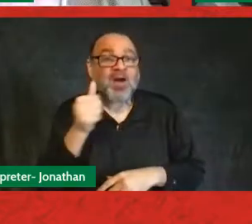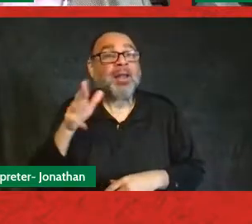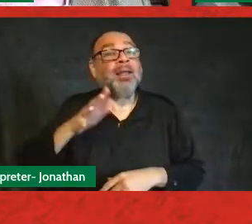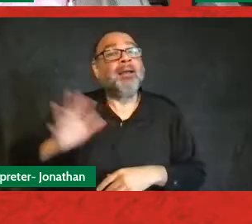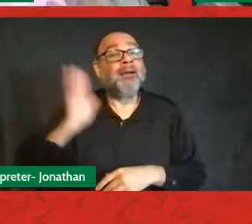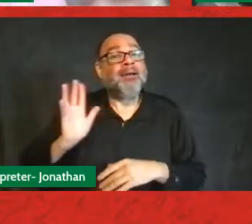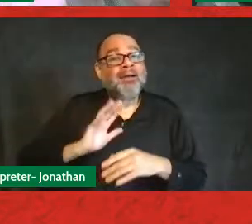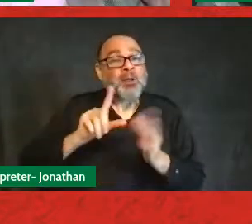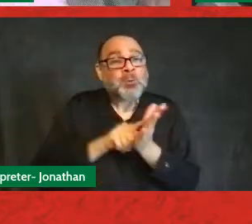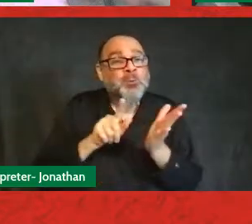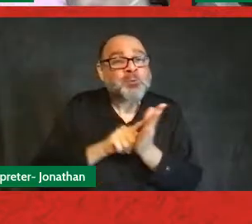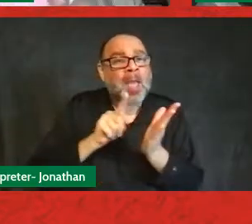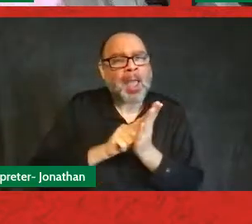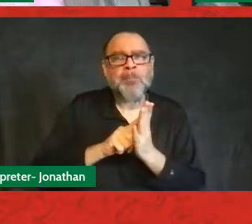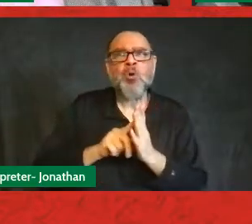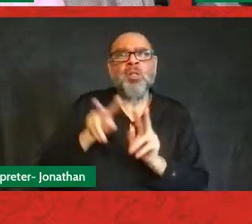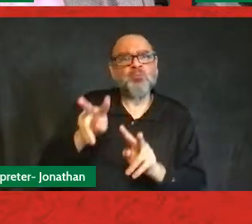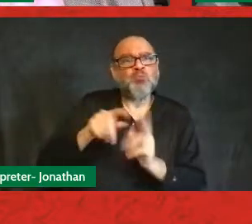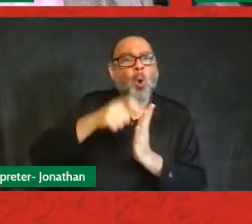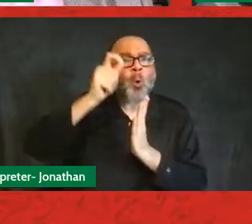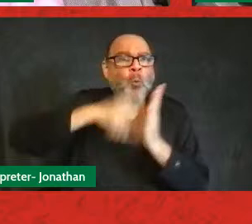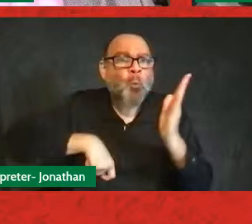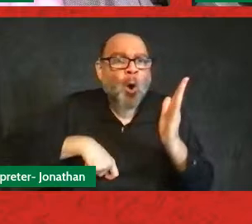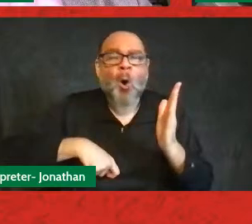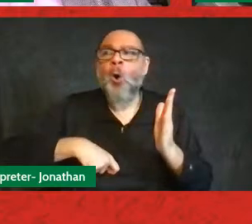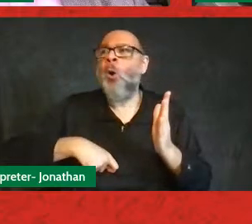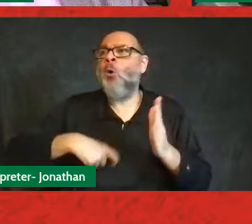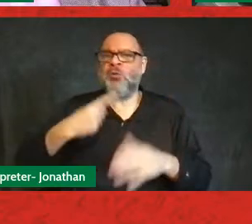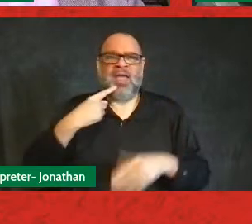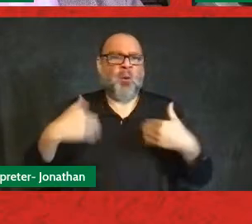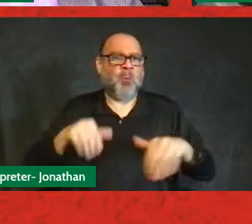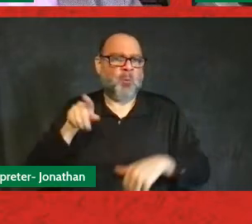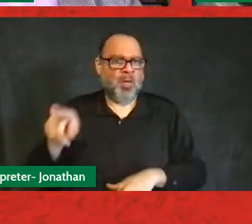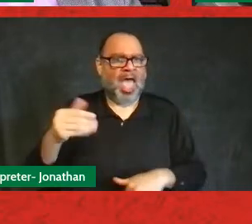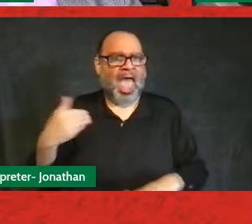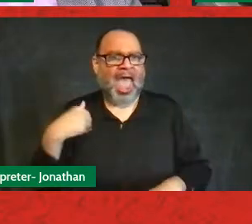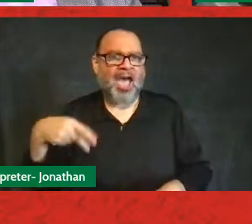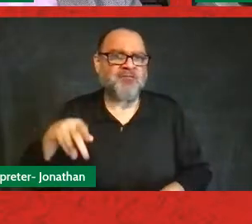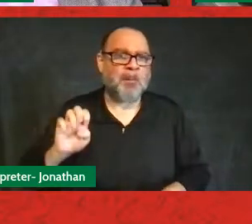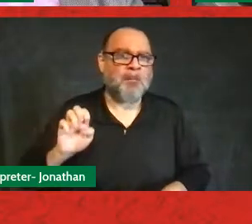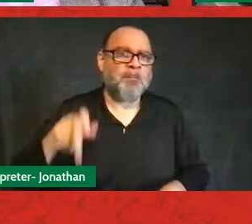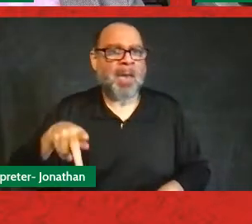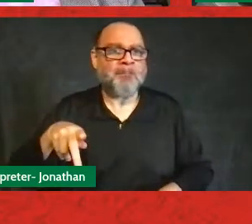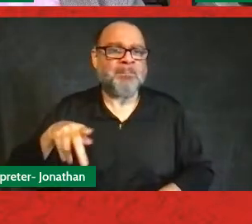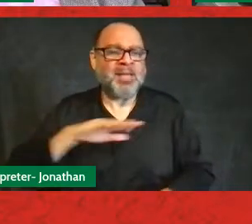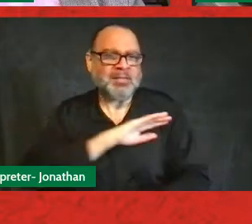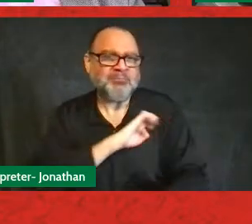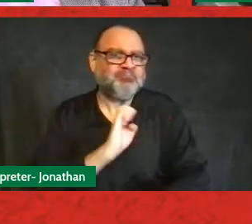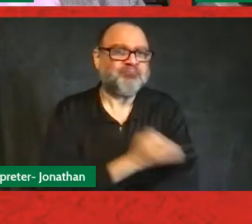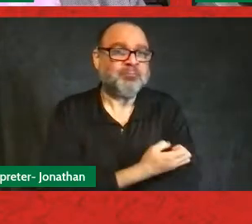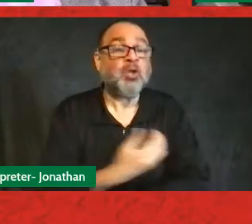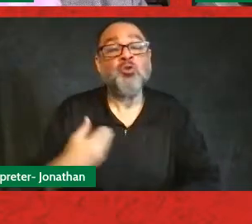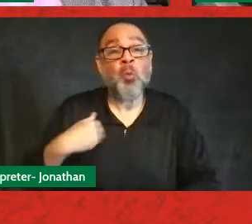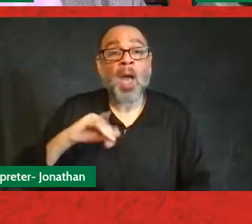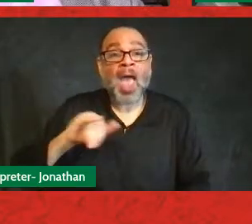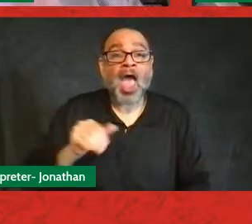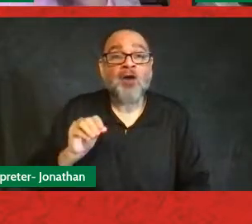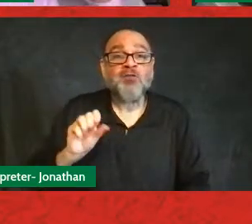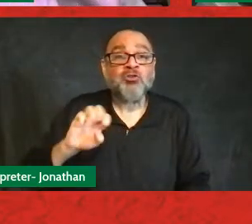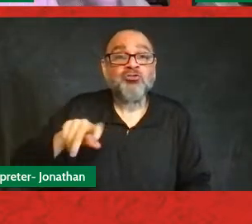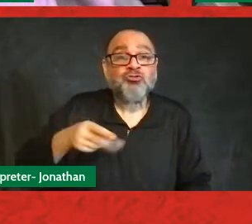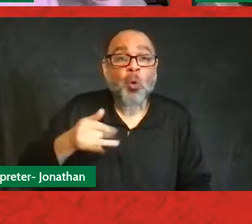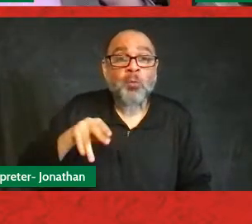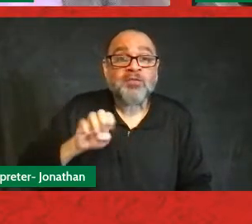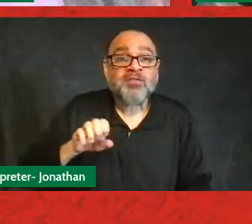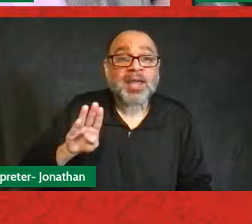one person. And so Josephine Baker comes out of that chorus line at a certain point. We have other famous African-American